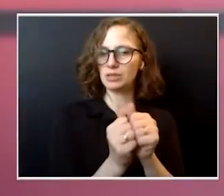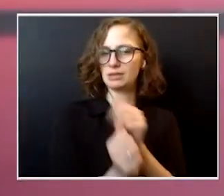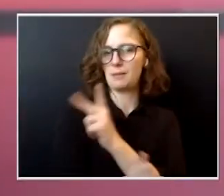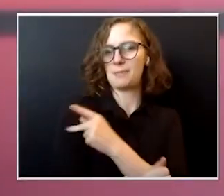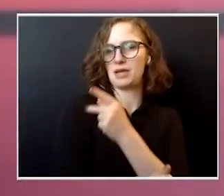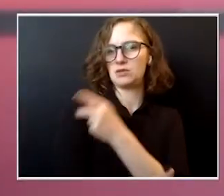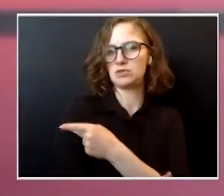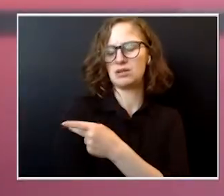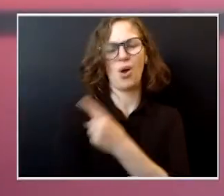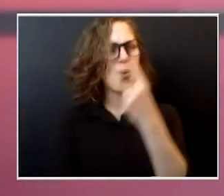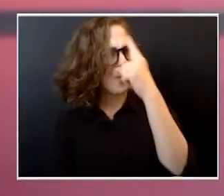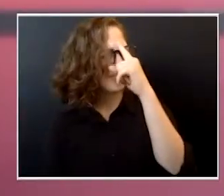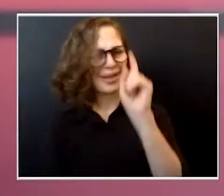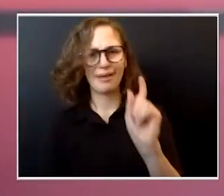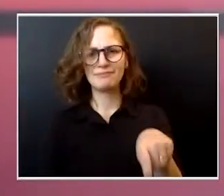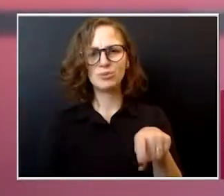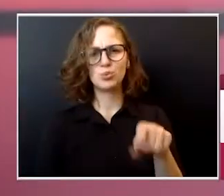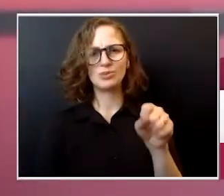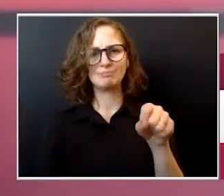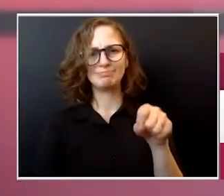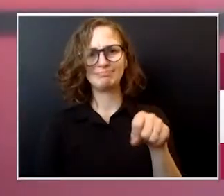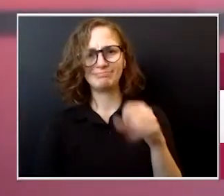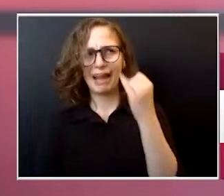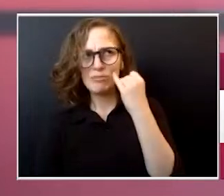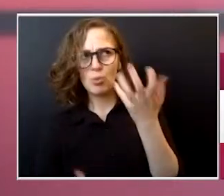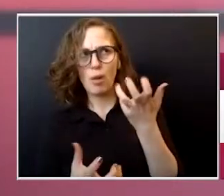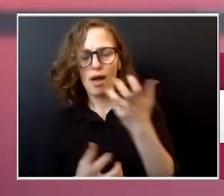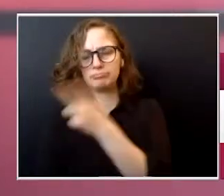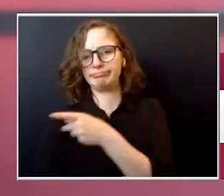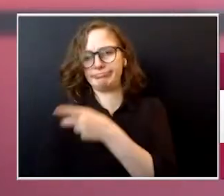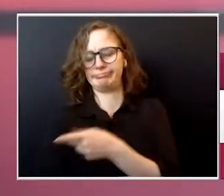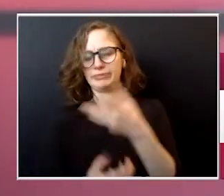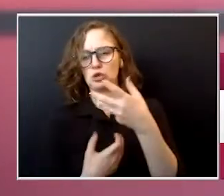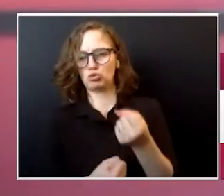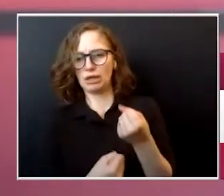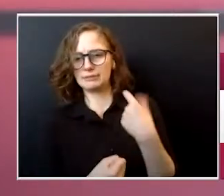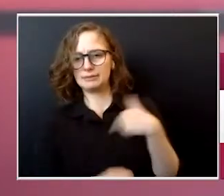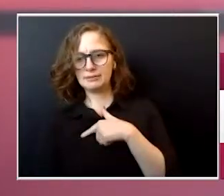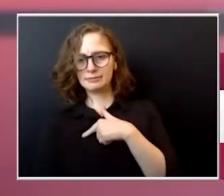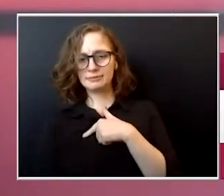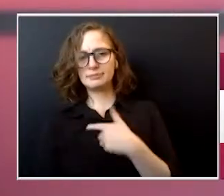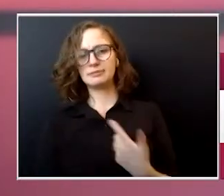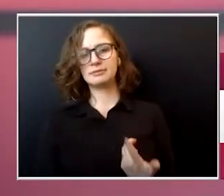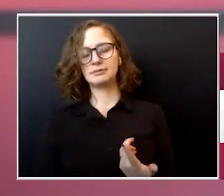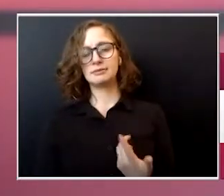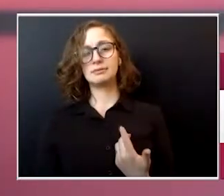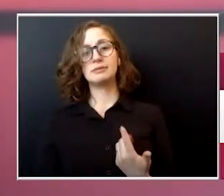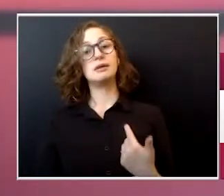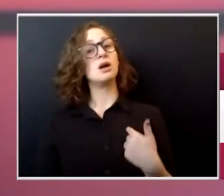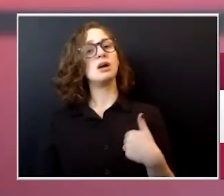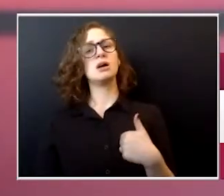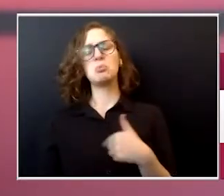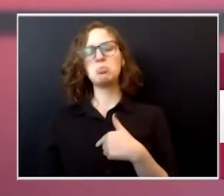to if you're trying to get them to trust you, and you know, we don't expect that people understand